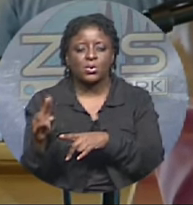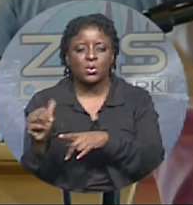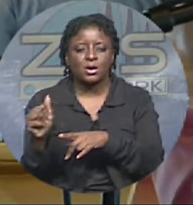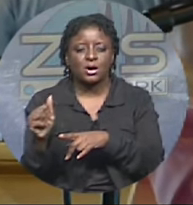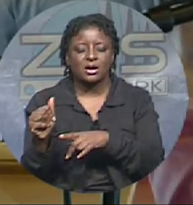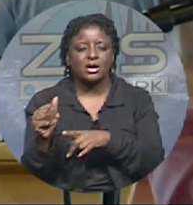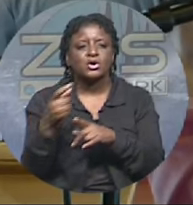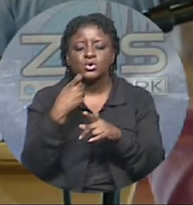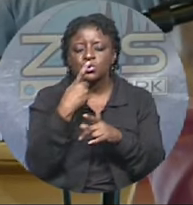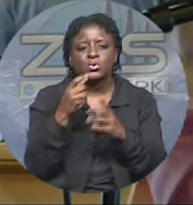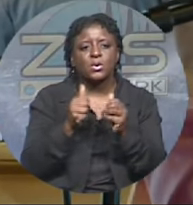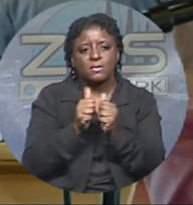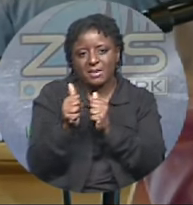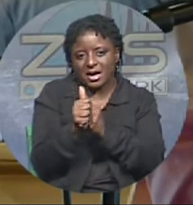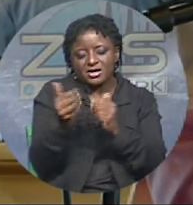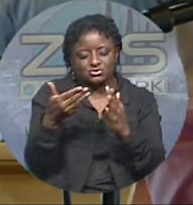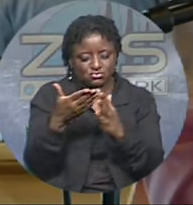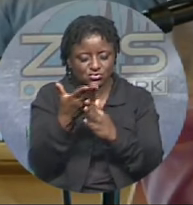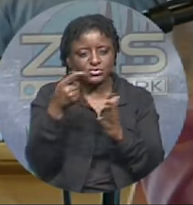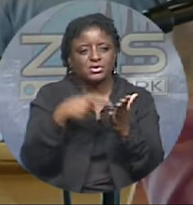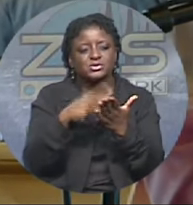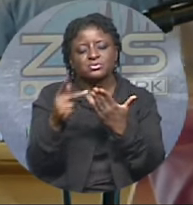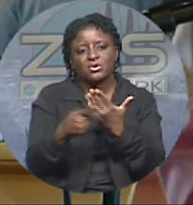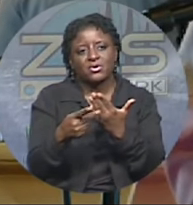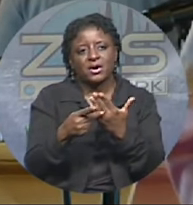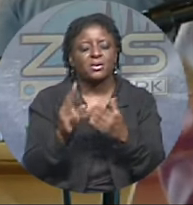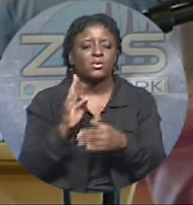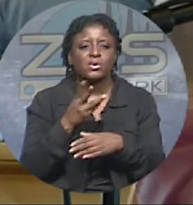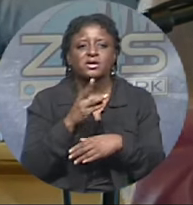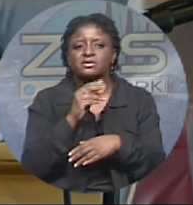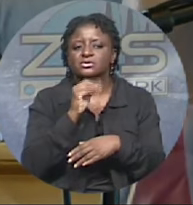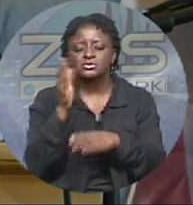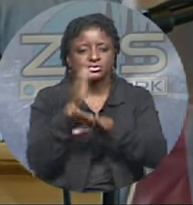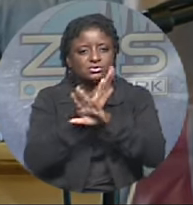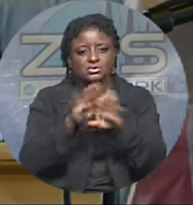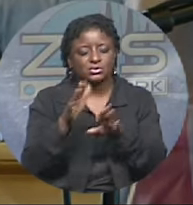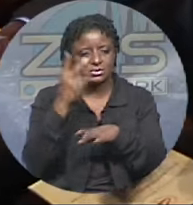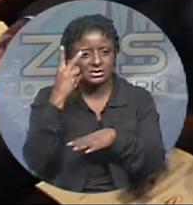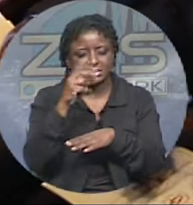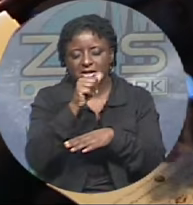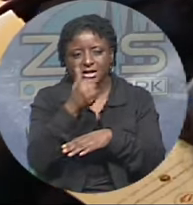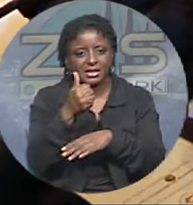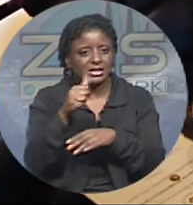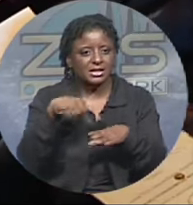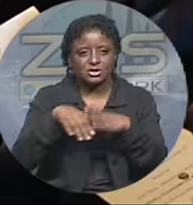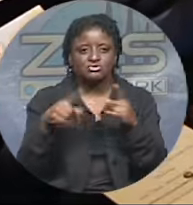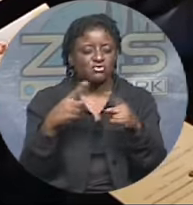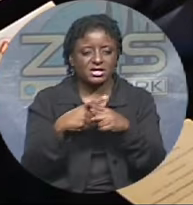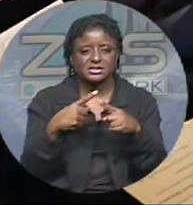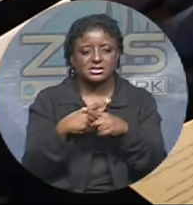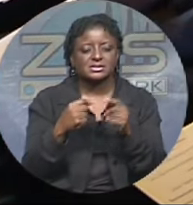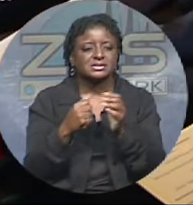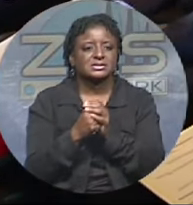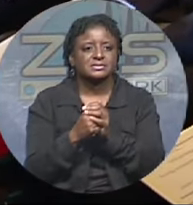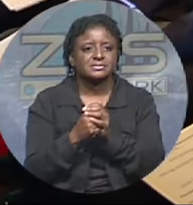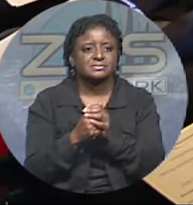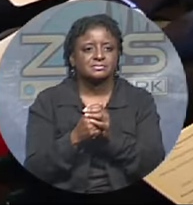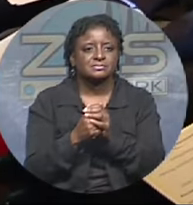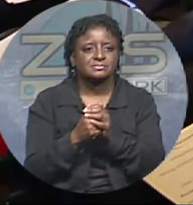through this program. And we're yet to see one of them that's in crisis already.